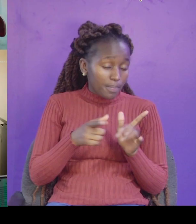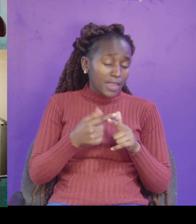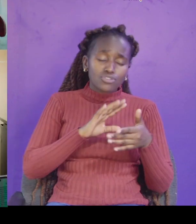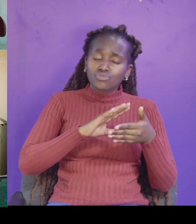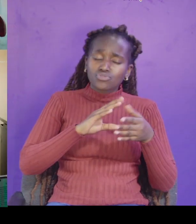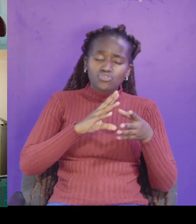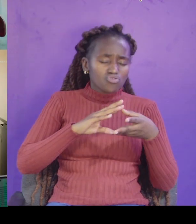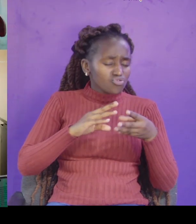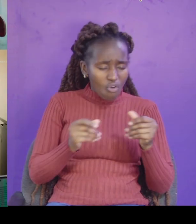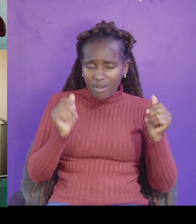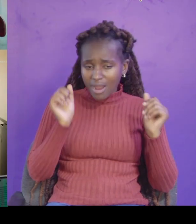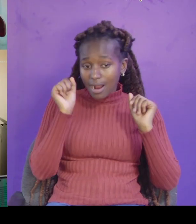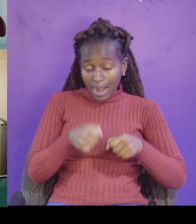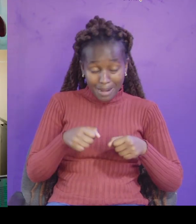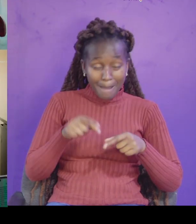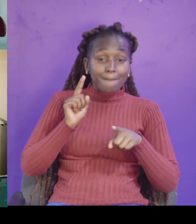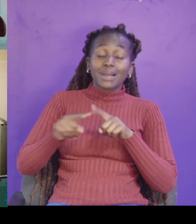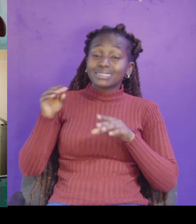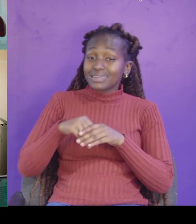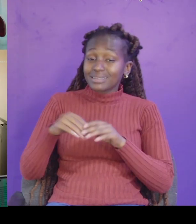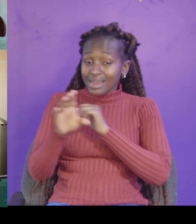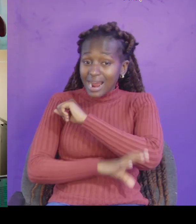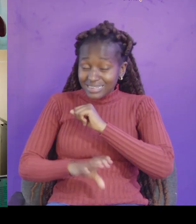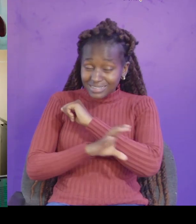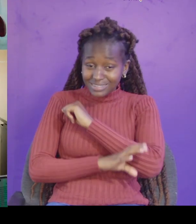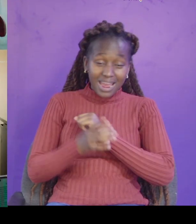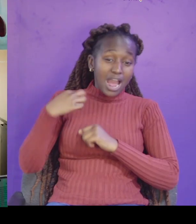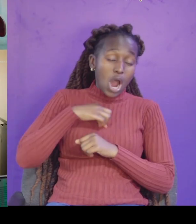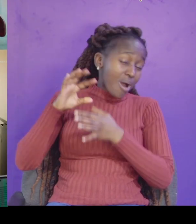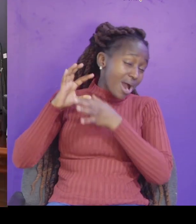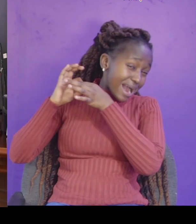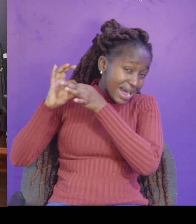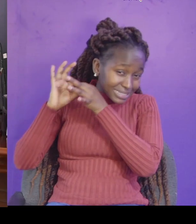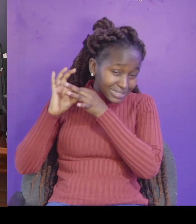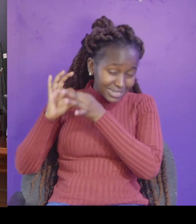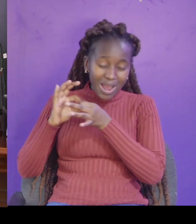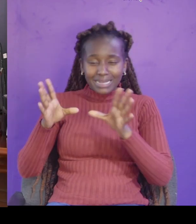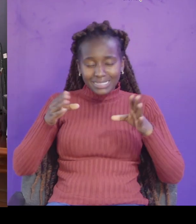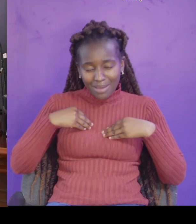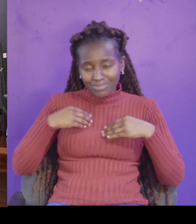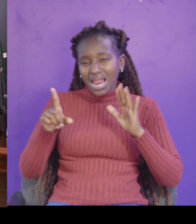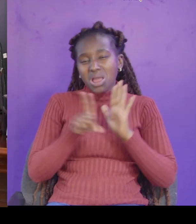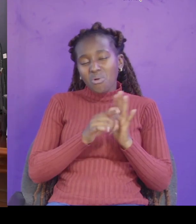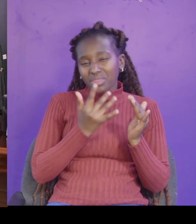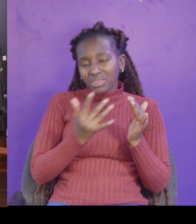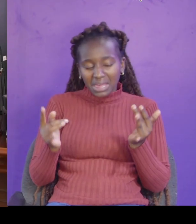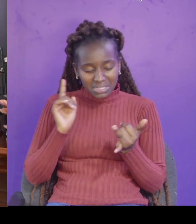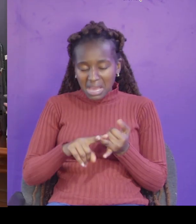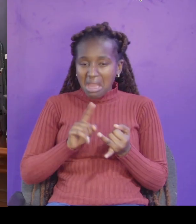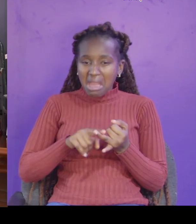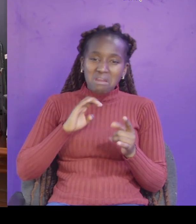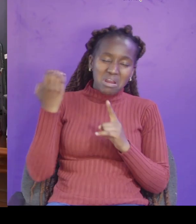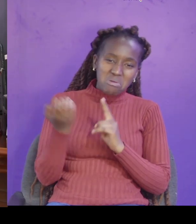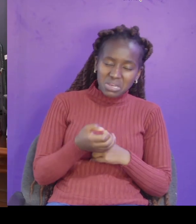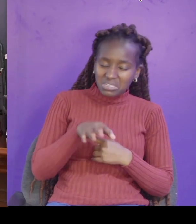The problem we have as a country is that we have lived in a culture where people are doing illegal things. People are polluting the environment. It has become part of